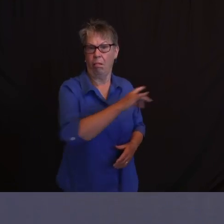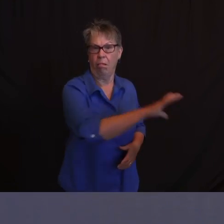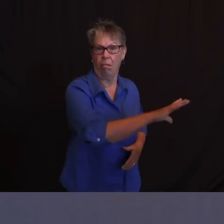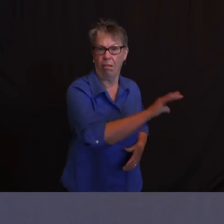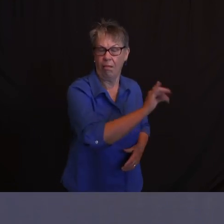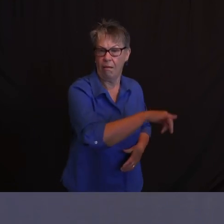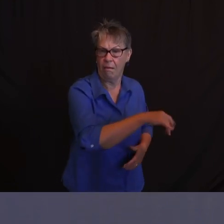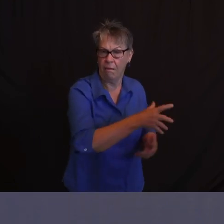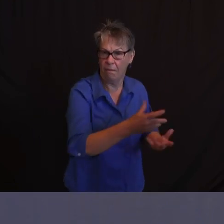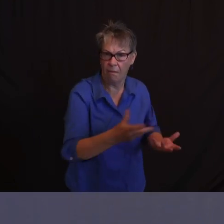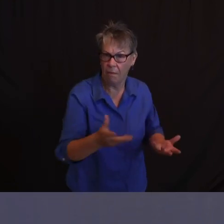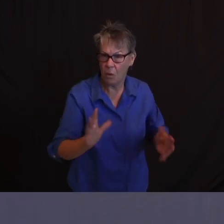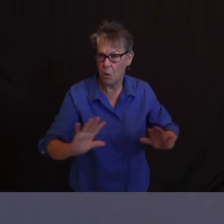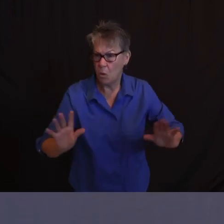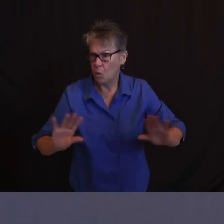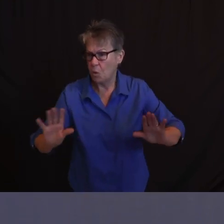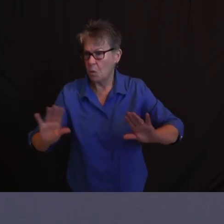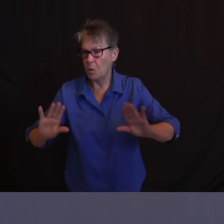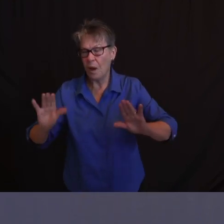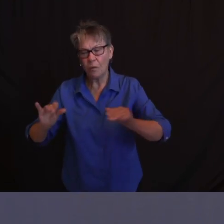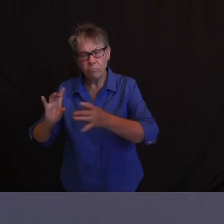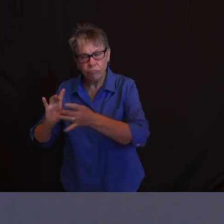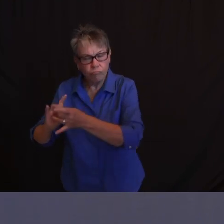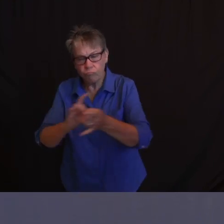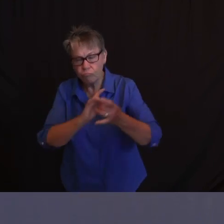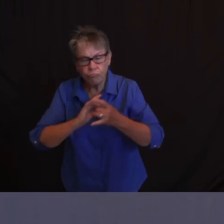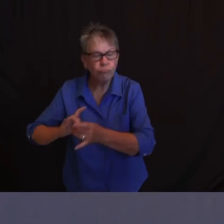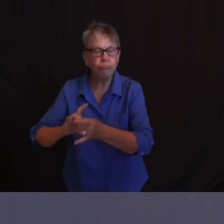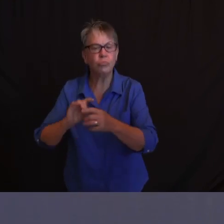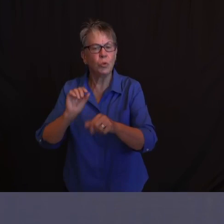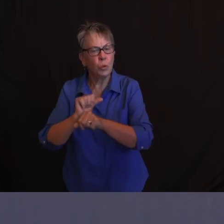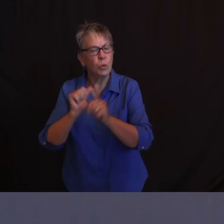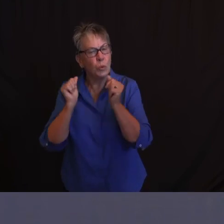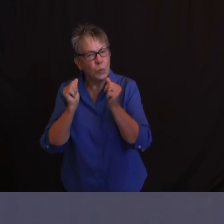together. Let's keep up the fight. We'll be with you virtually